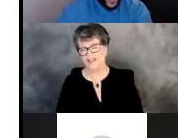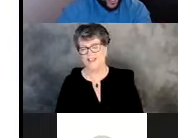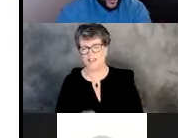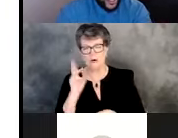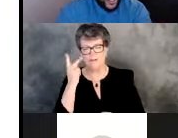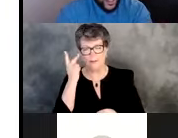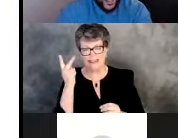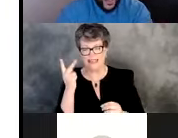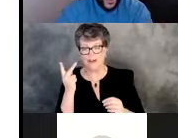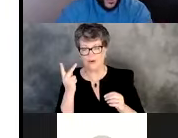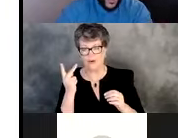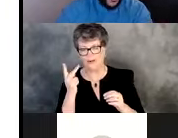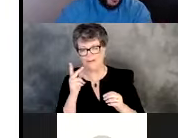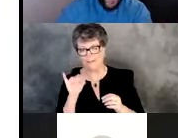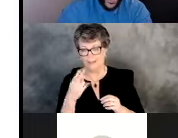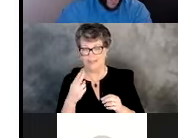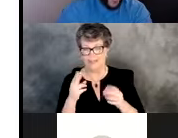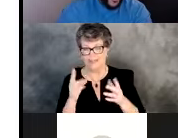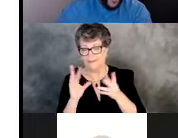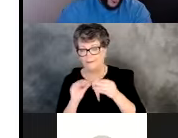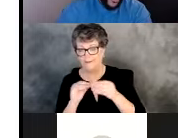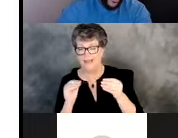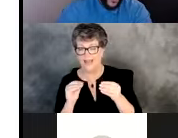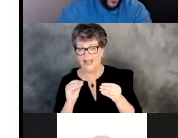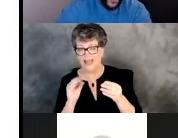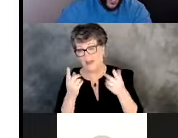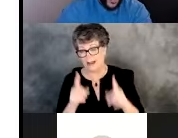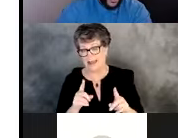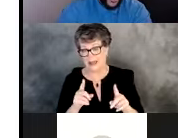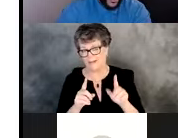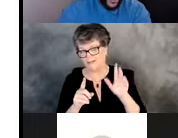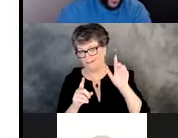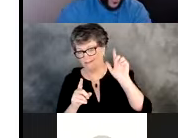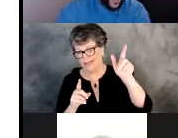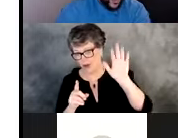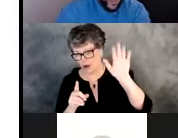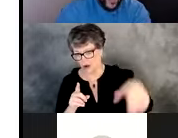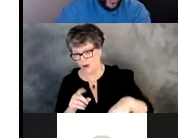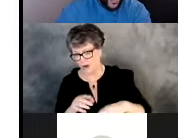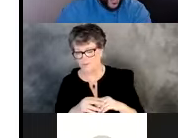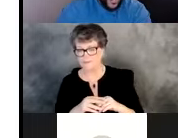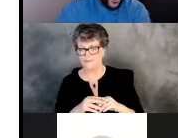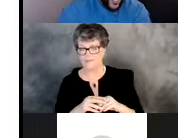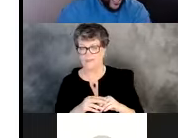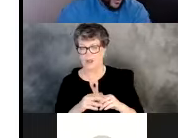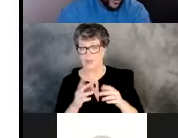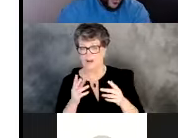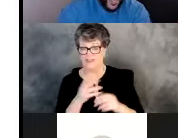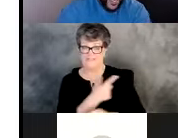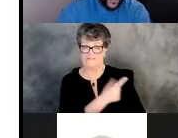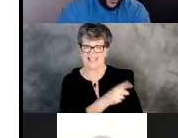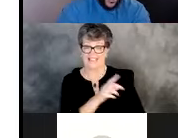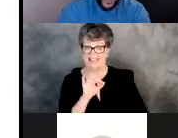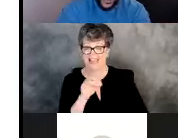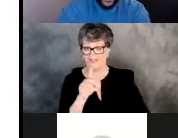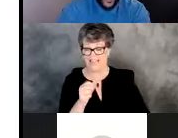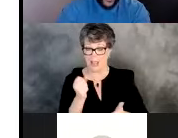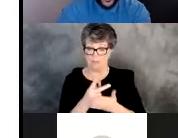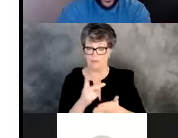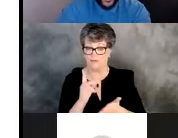priority question that may happen much farther down the line when the vaccines get FDA approval for that age